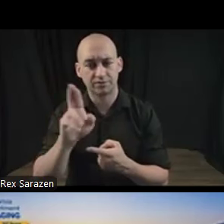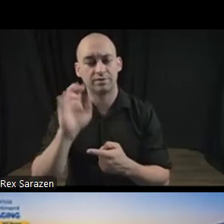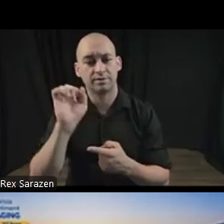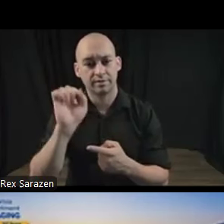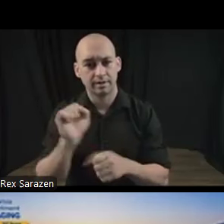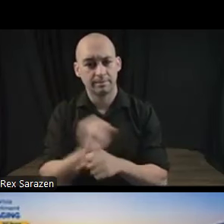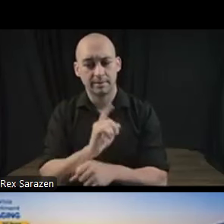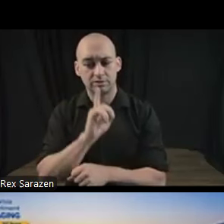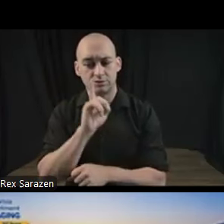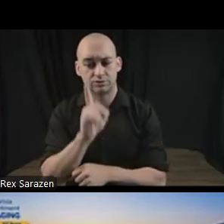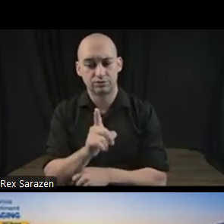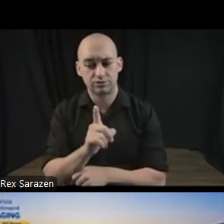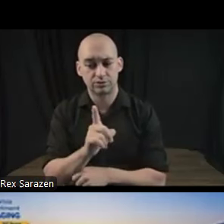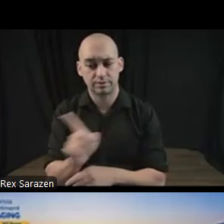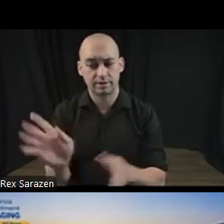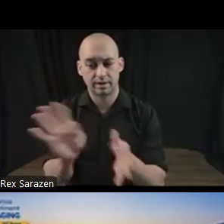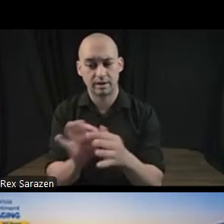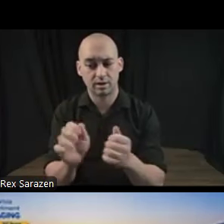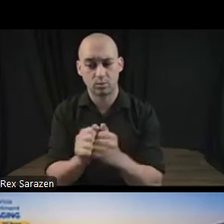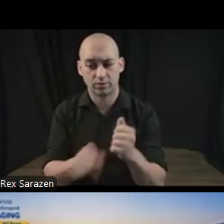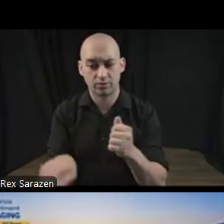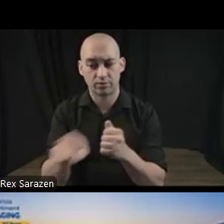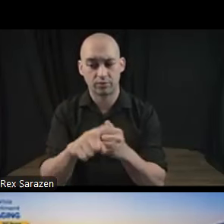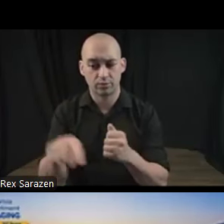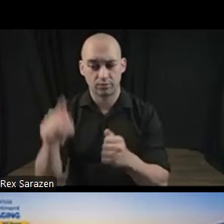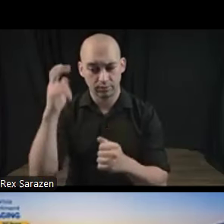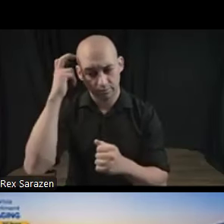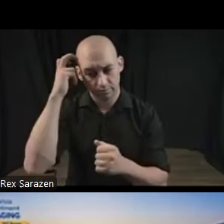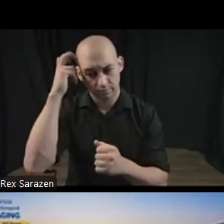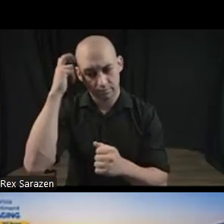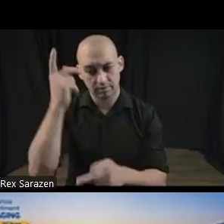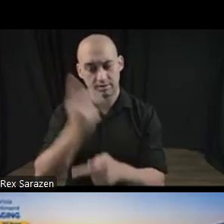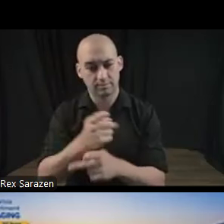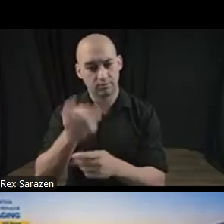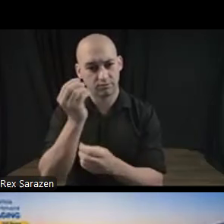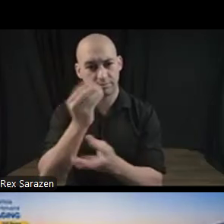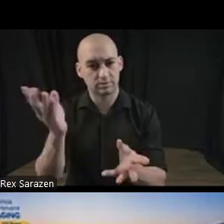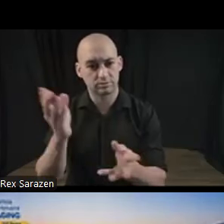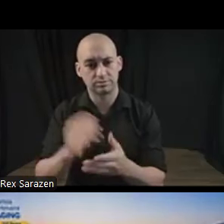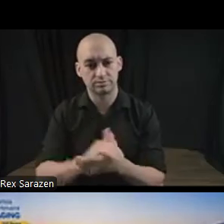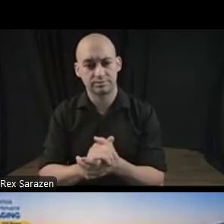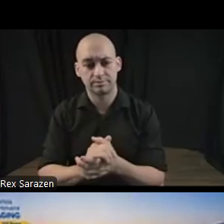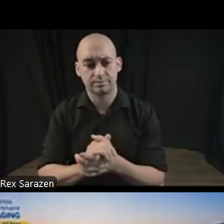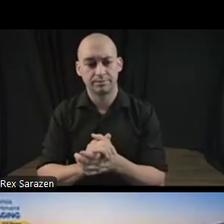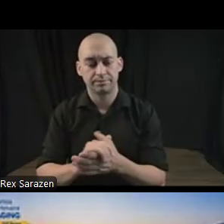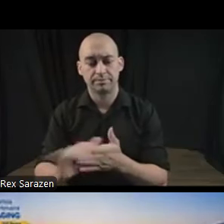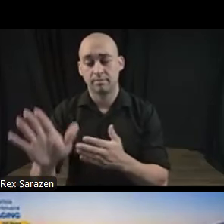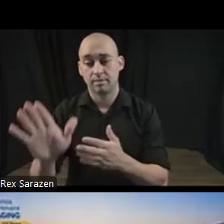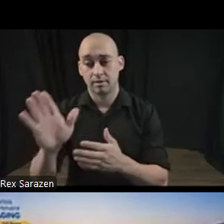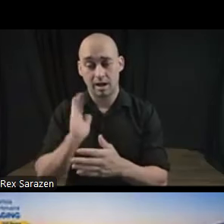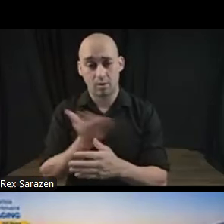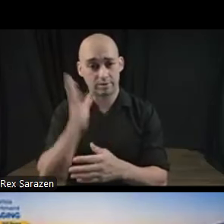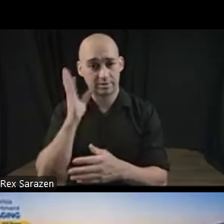connects with you or, keeps you posted. That'd be great. You know, our experience in clinic is